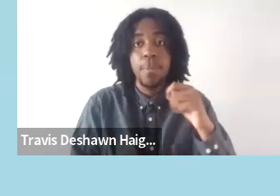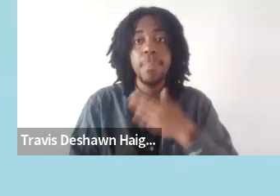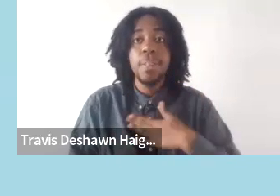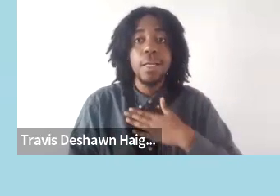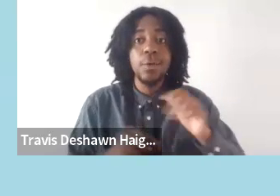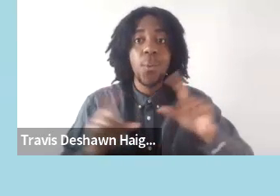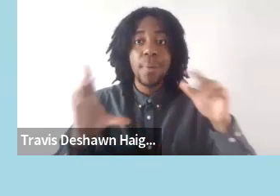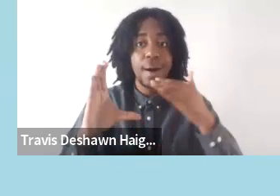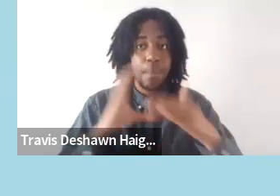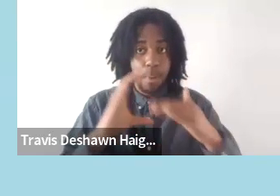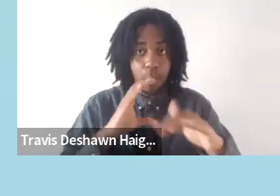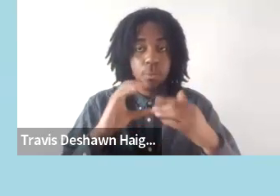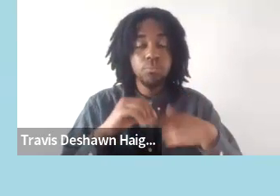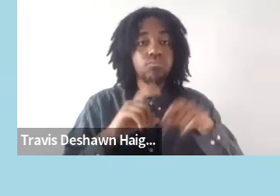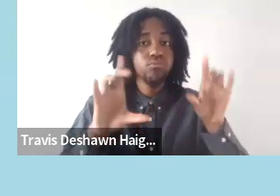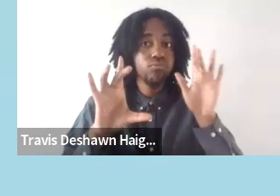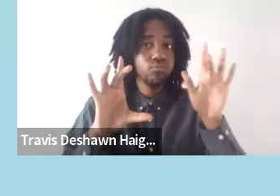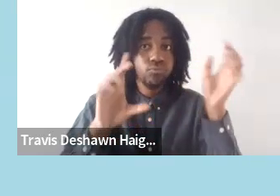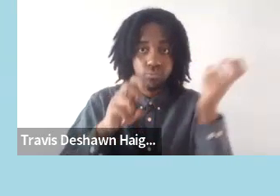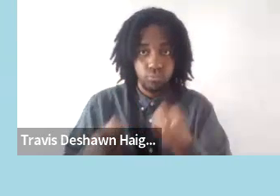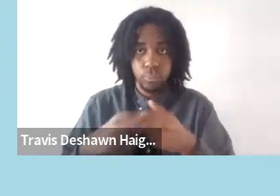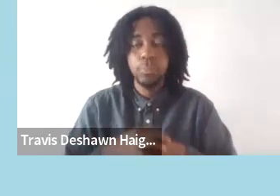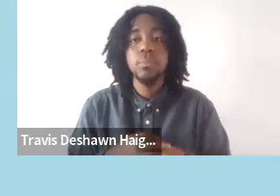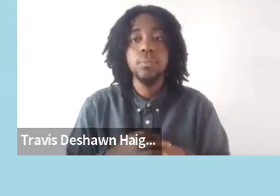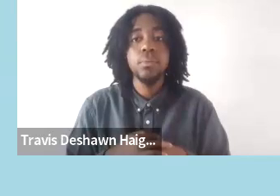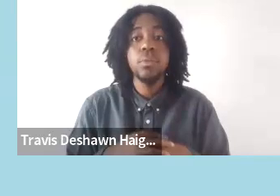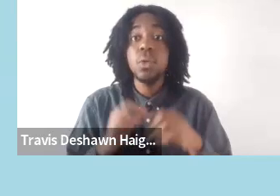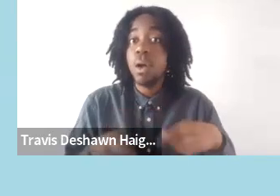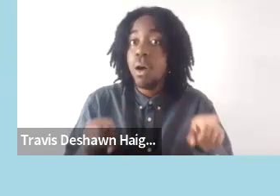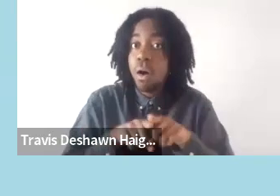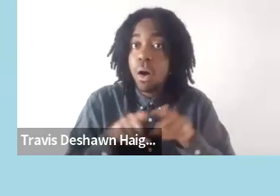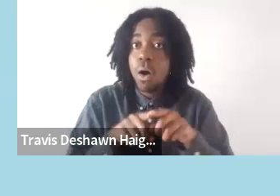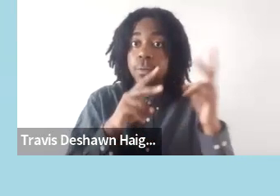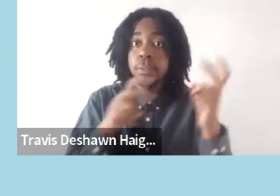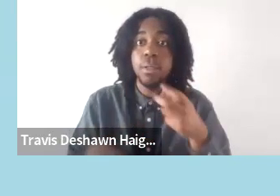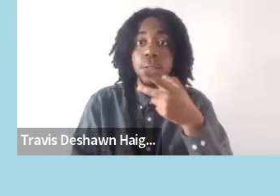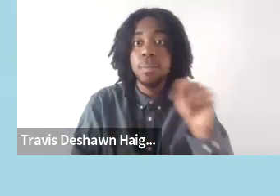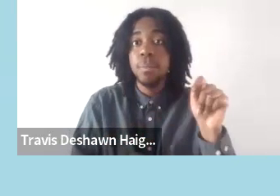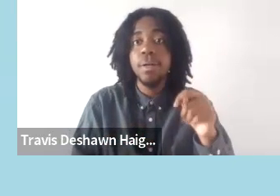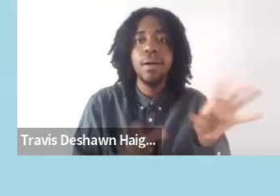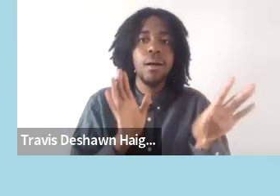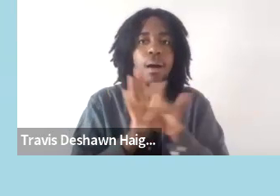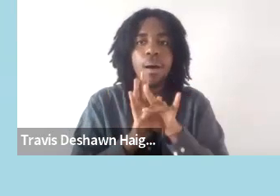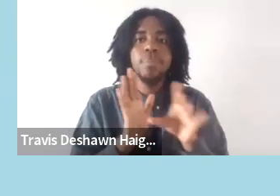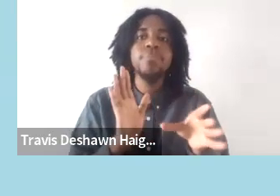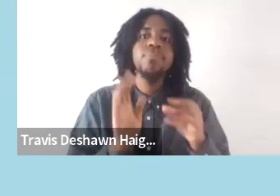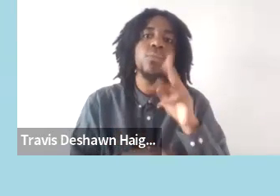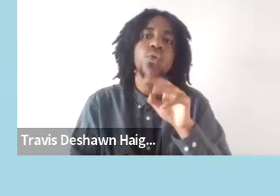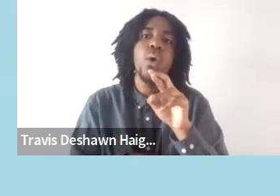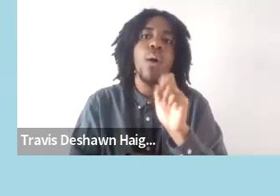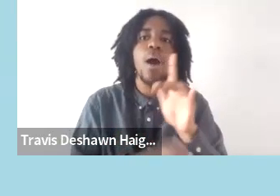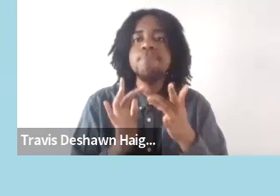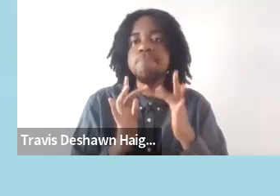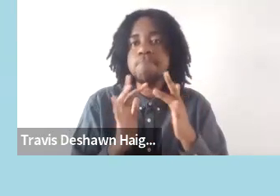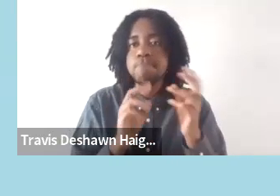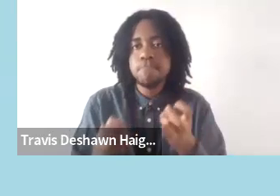links located there. You can also download the slides and title list by copying the URLs on this screen into your web browser. If you have any